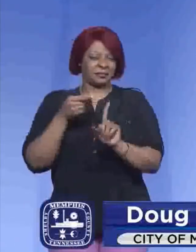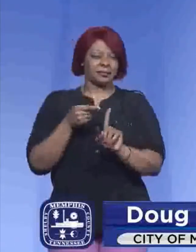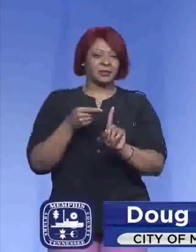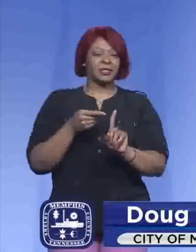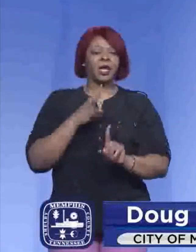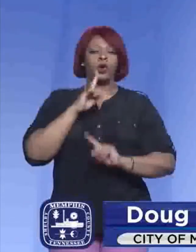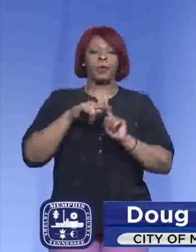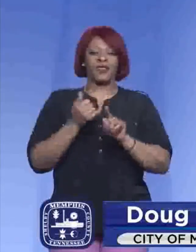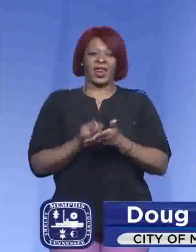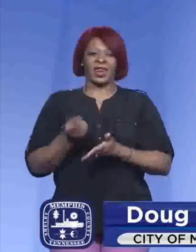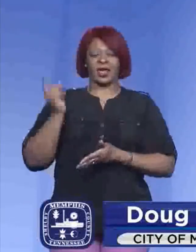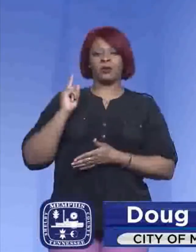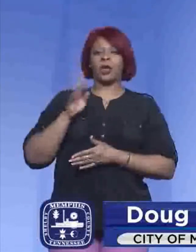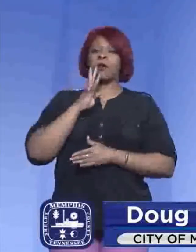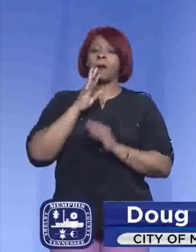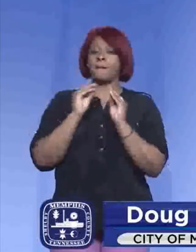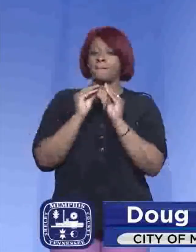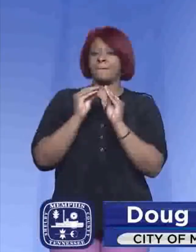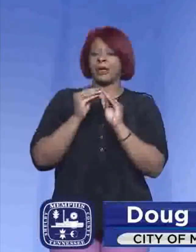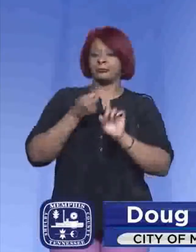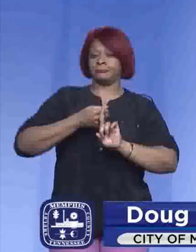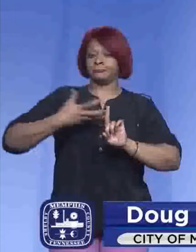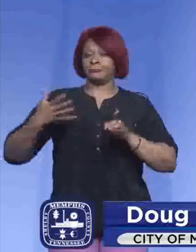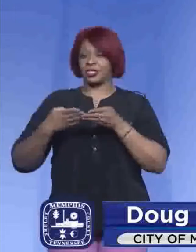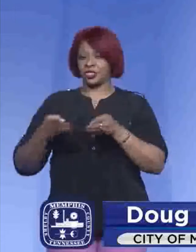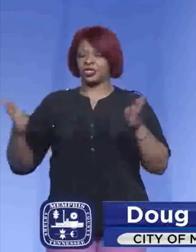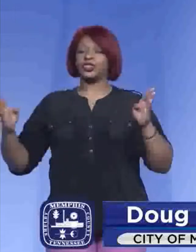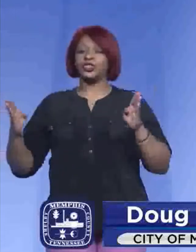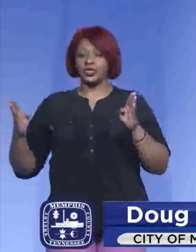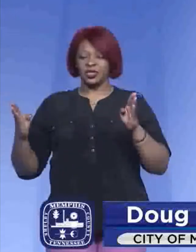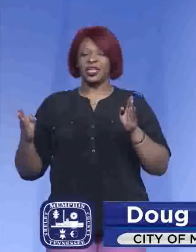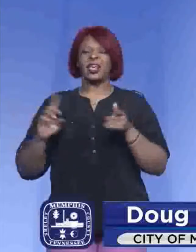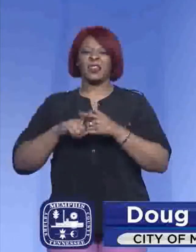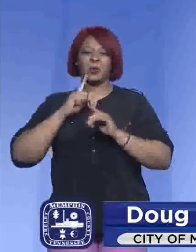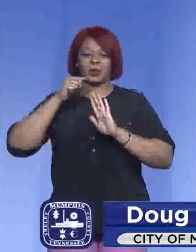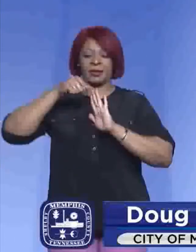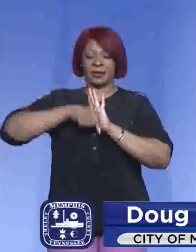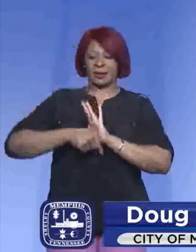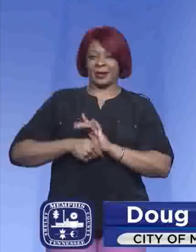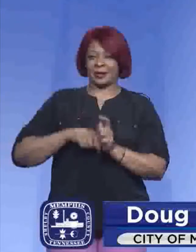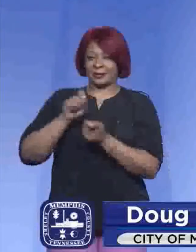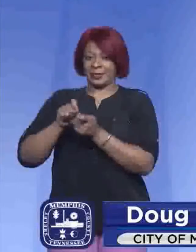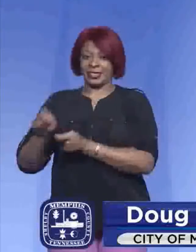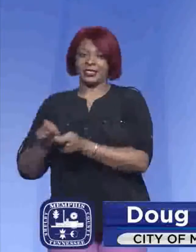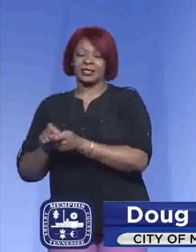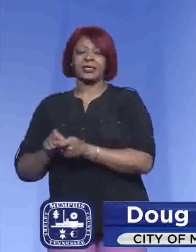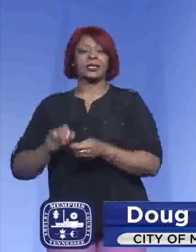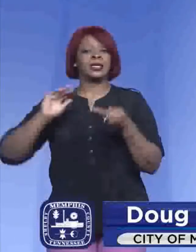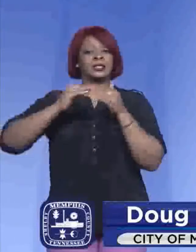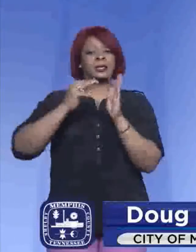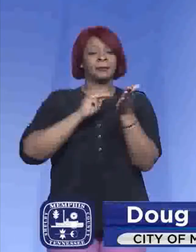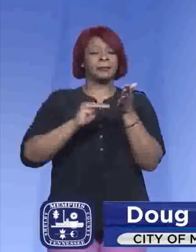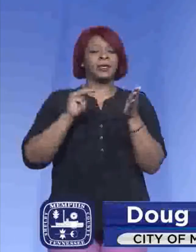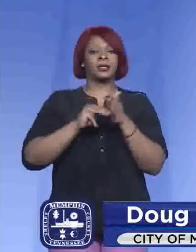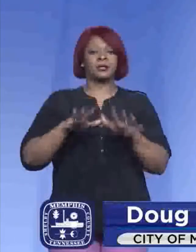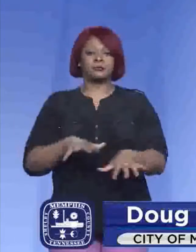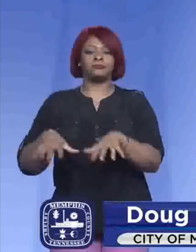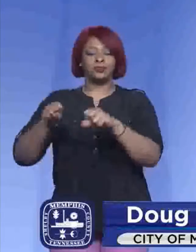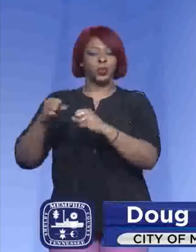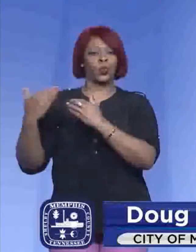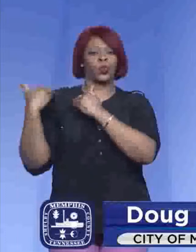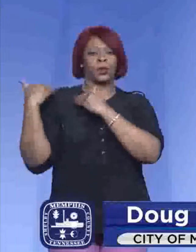this last week, but I'll talk today just in general terms, and then I'll get into some specifics. The City of Memphis assumed responsibility for